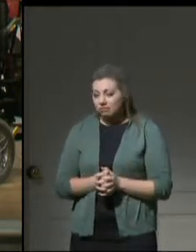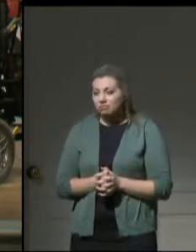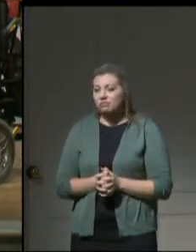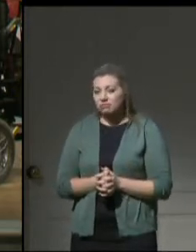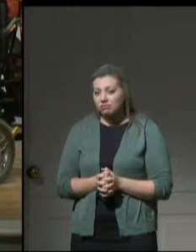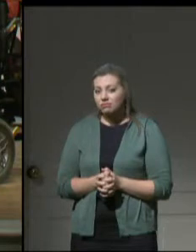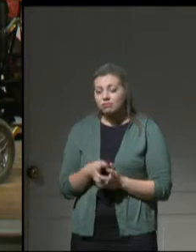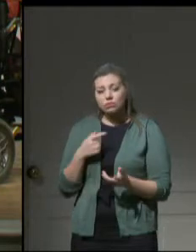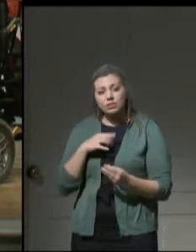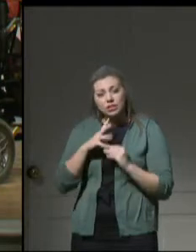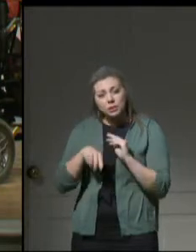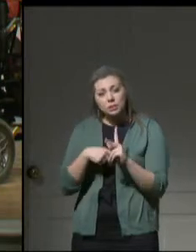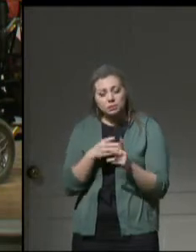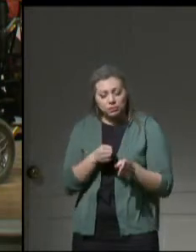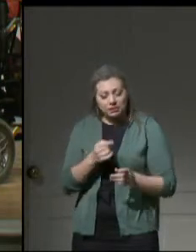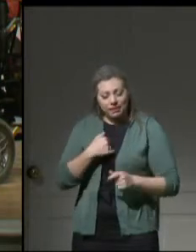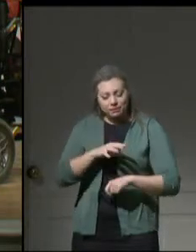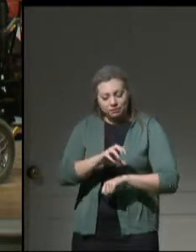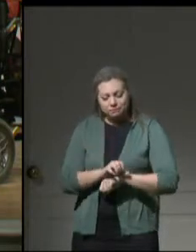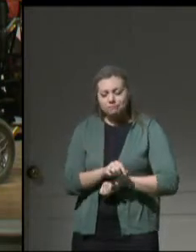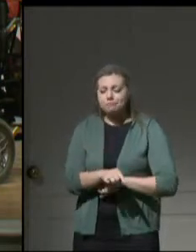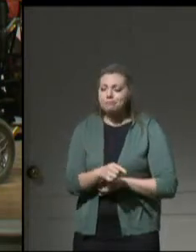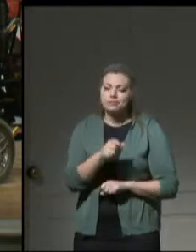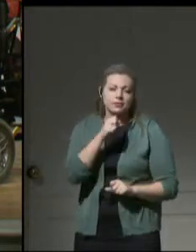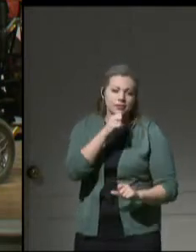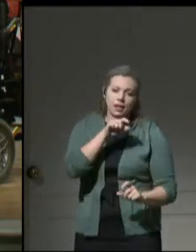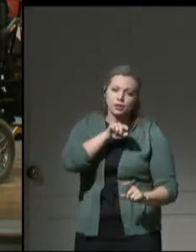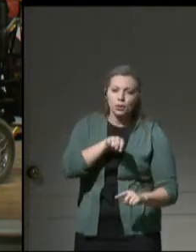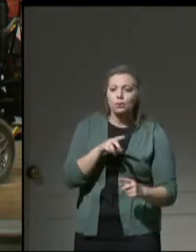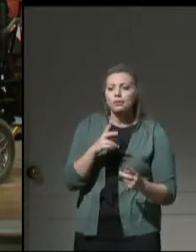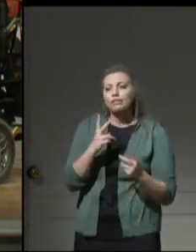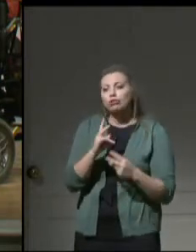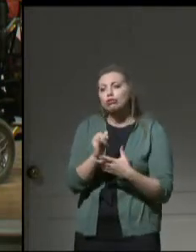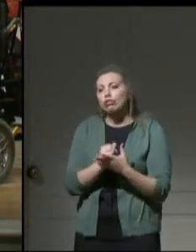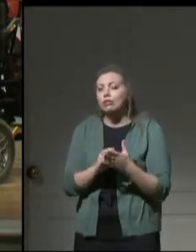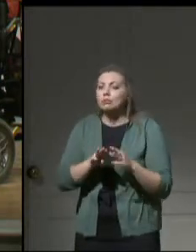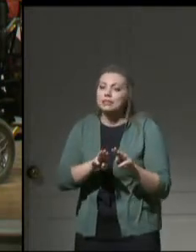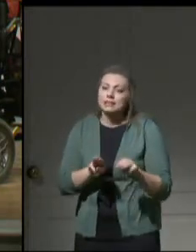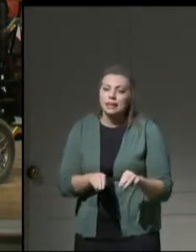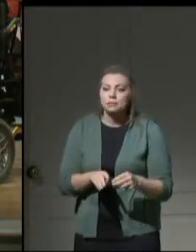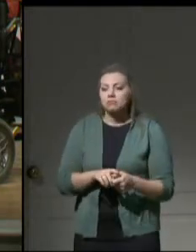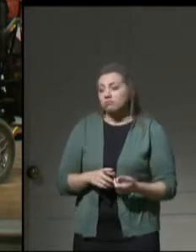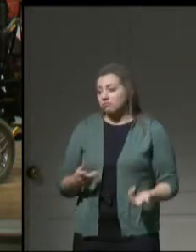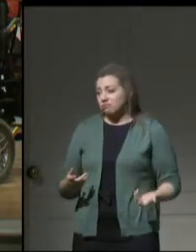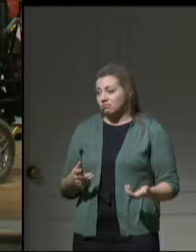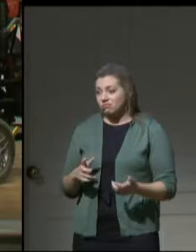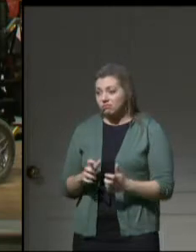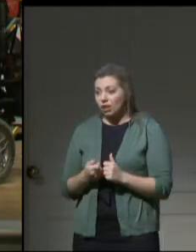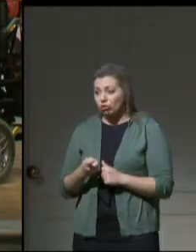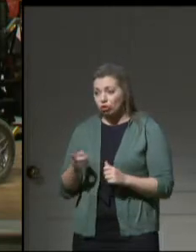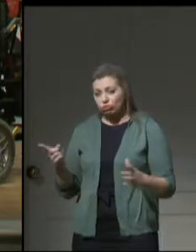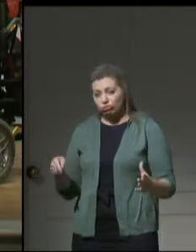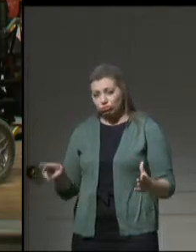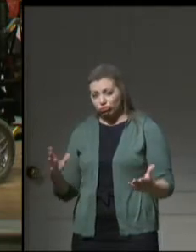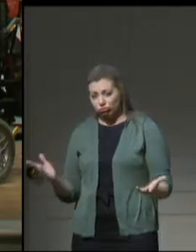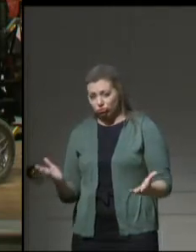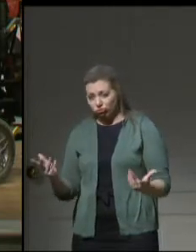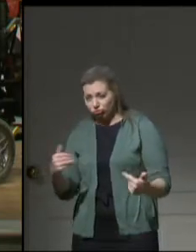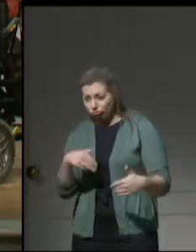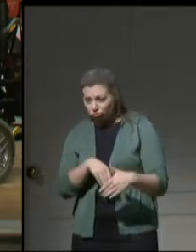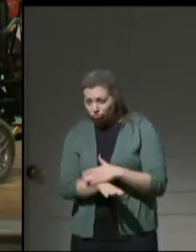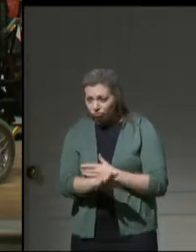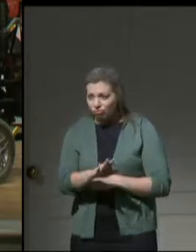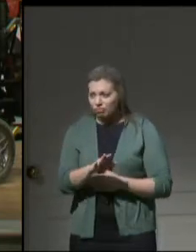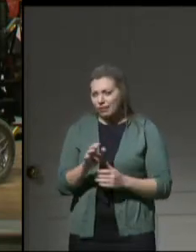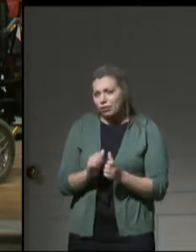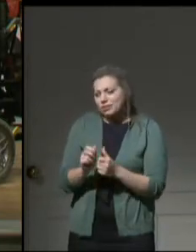about individuals who have a habit of not going to visual art museums, how do you then get them in the door? How do you design